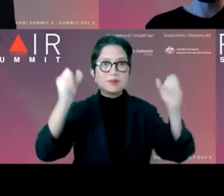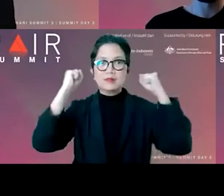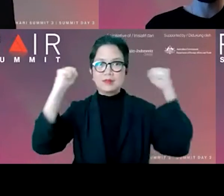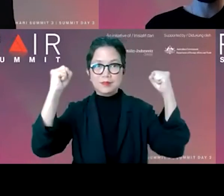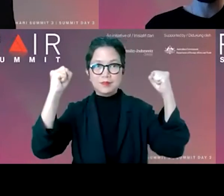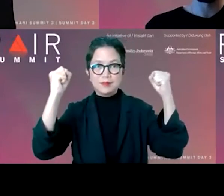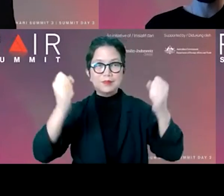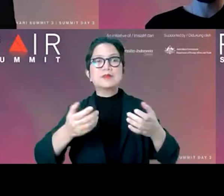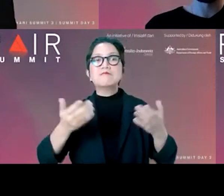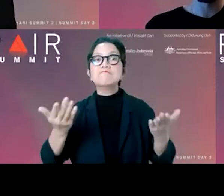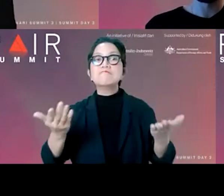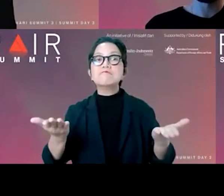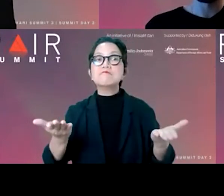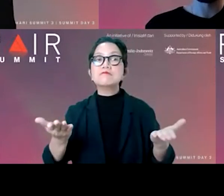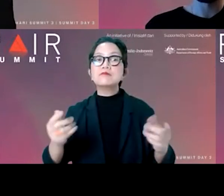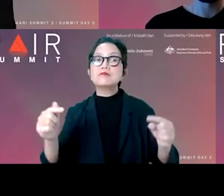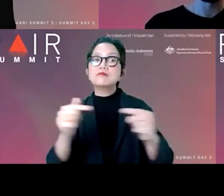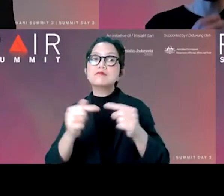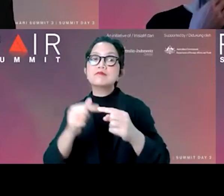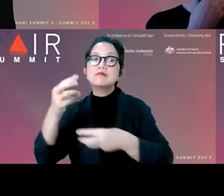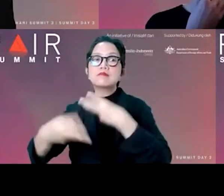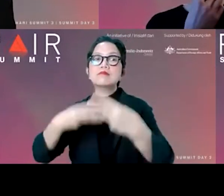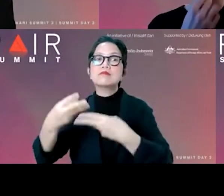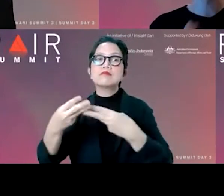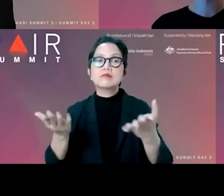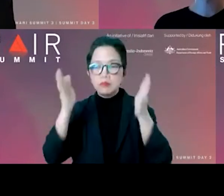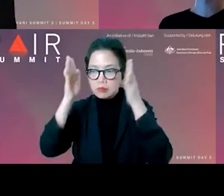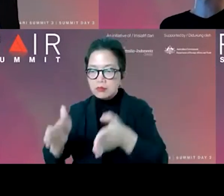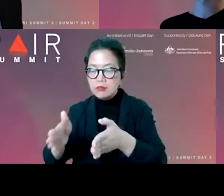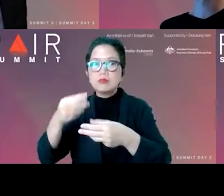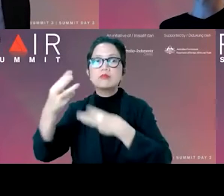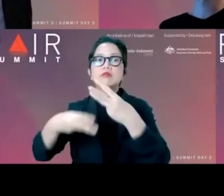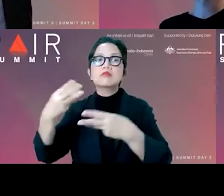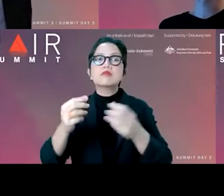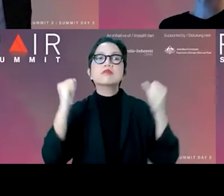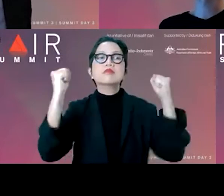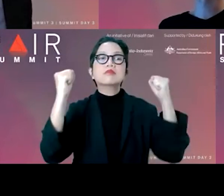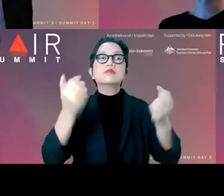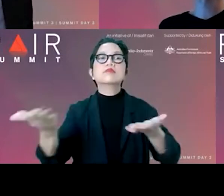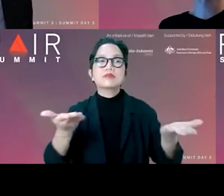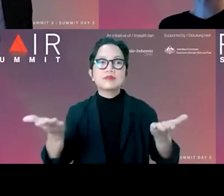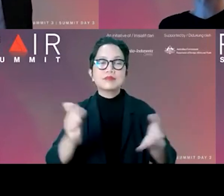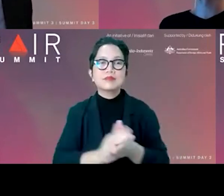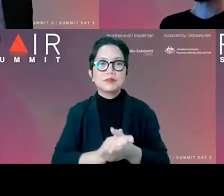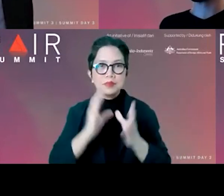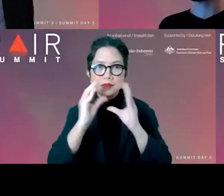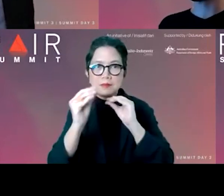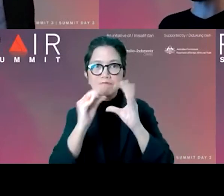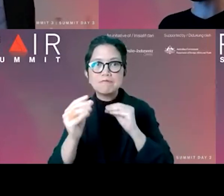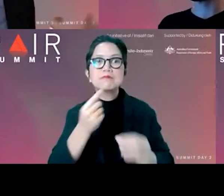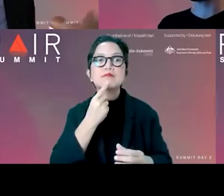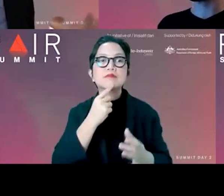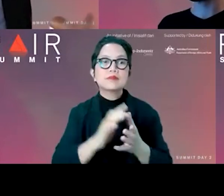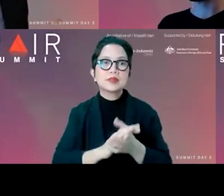or vice versa? Now, they're going to take us through that modelling and why they came up with it. We're also